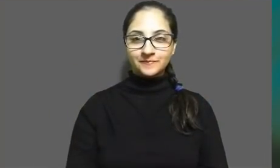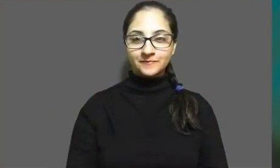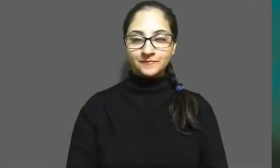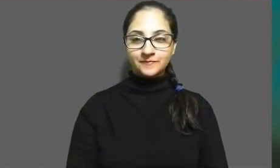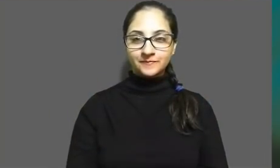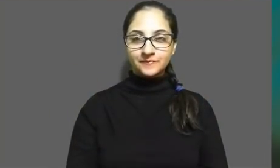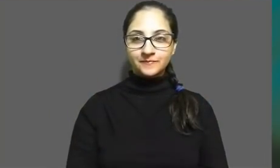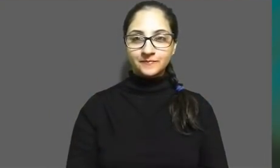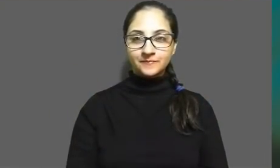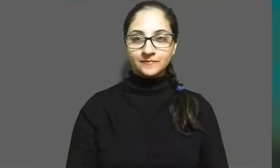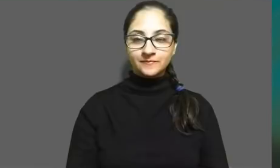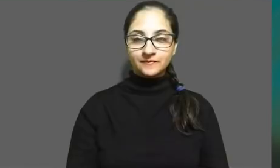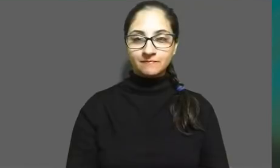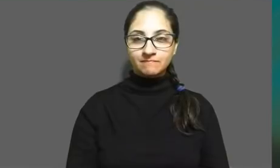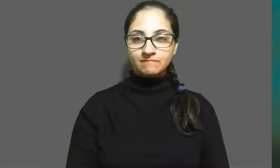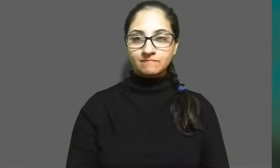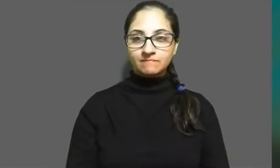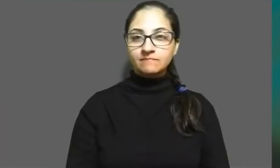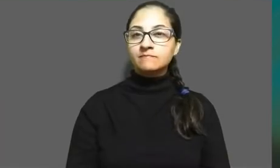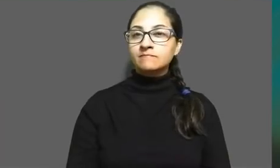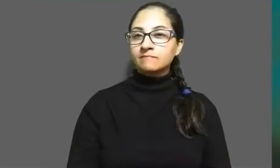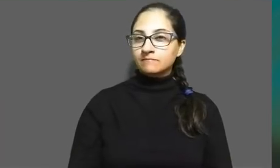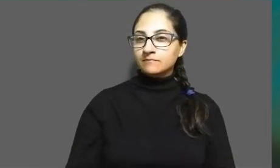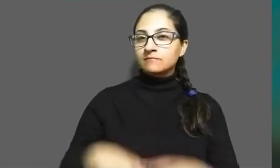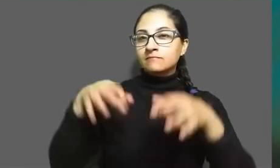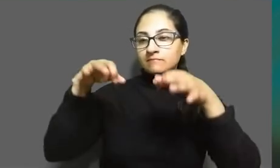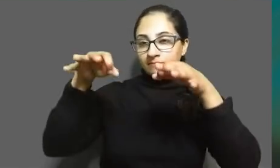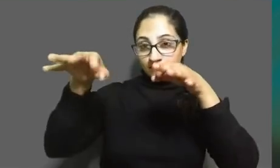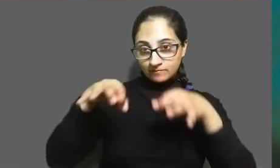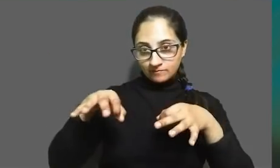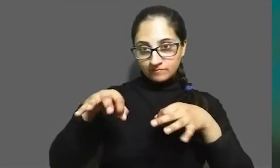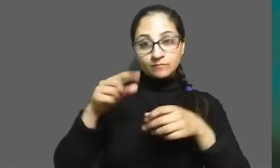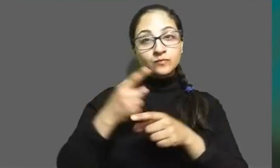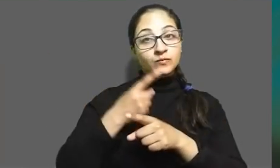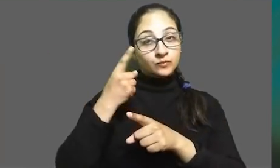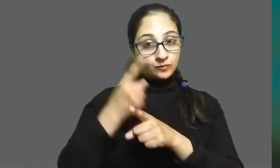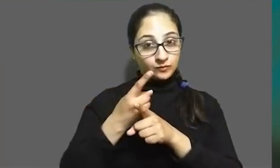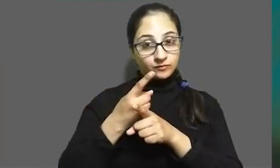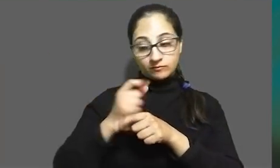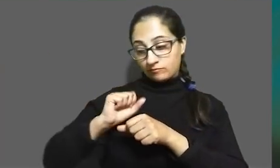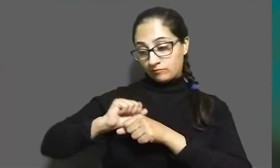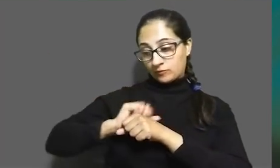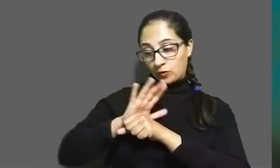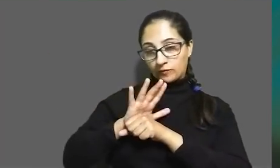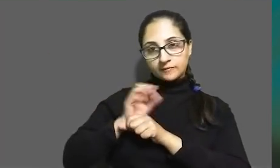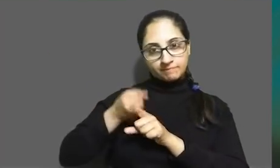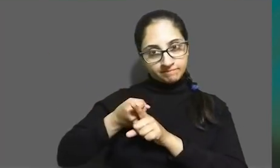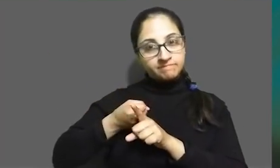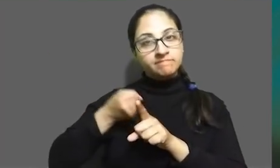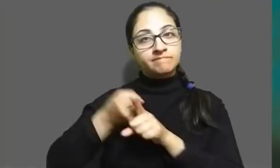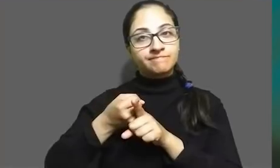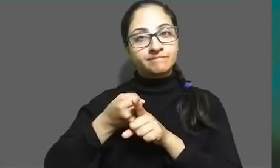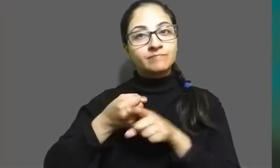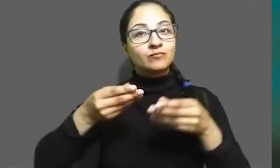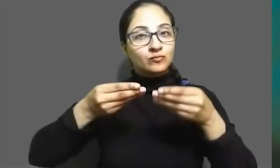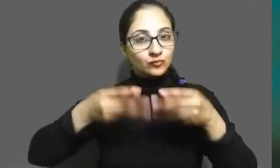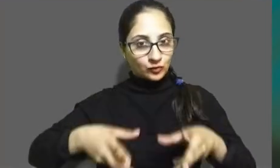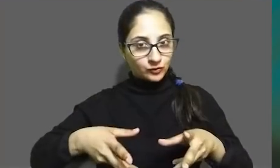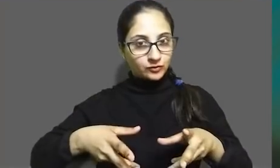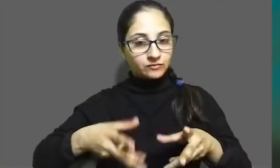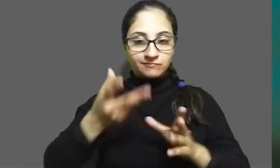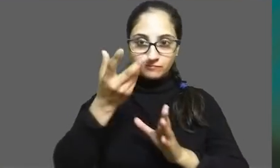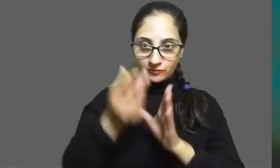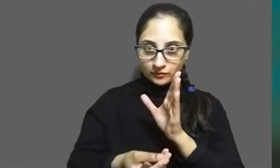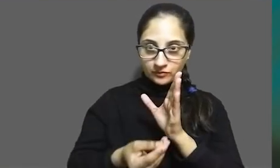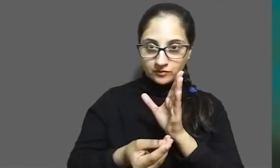I love the way you positioned your presentation to say that through the pandemic, we have experienced